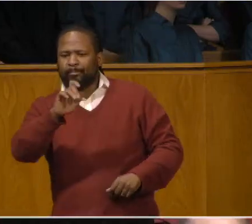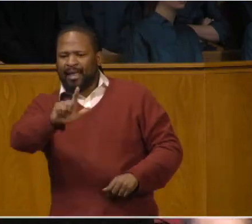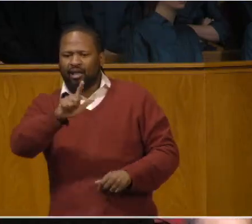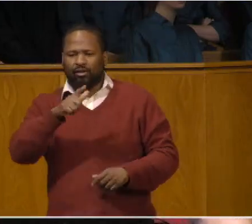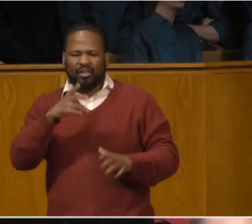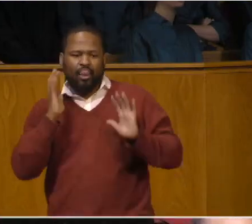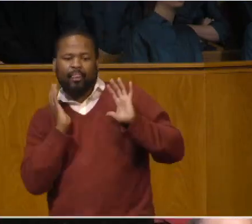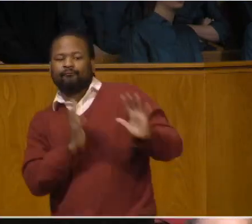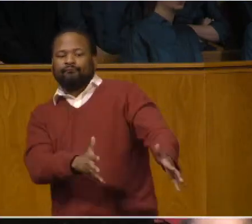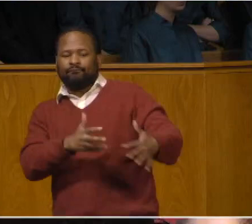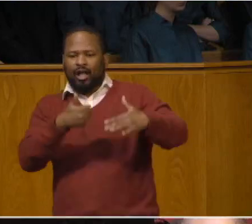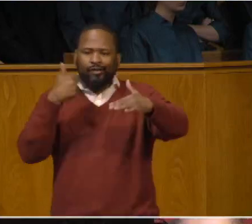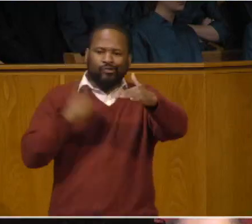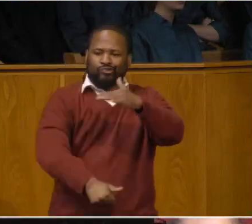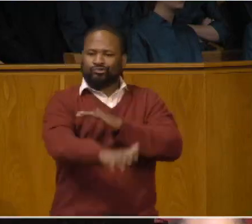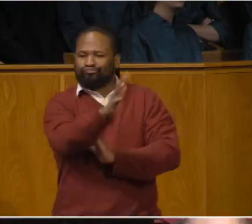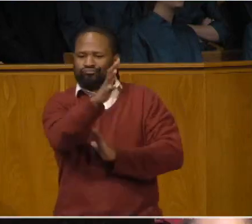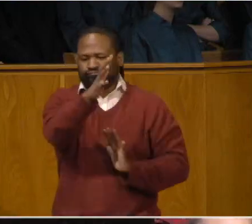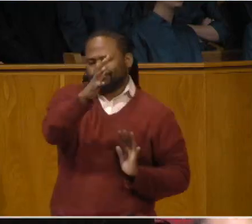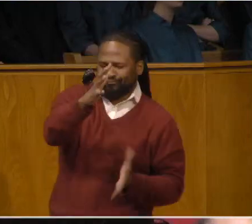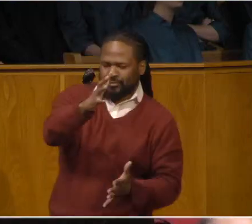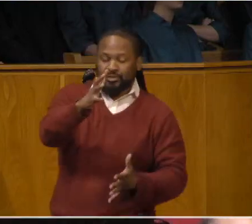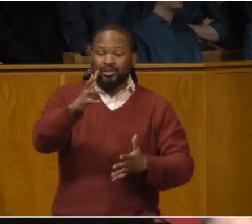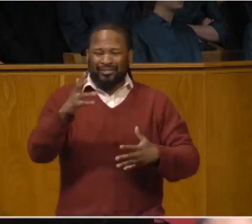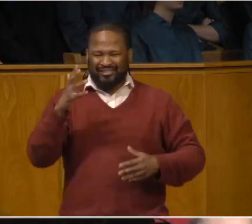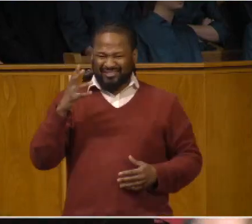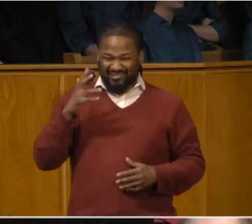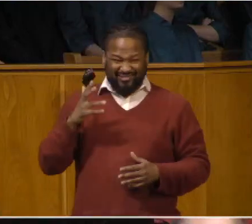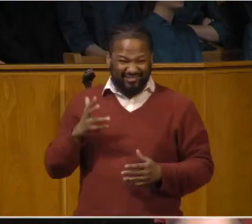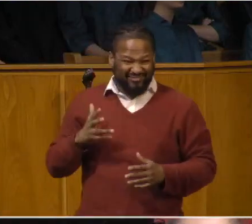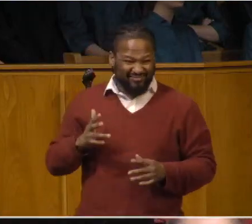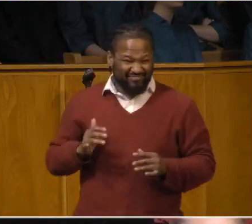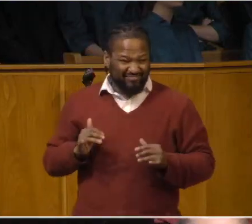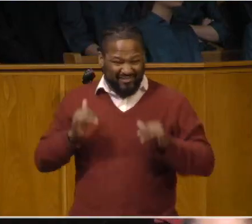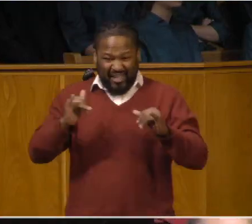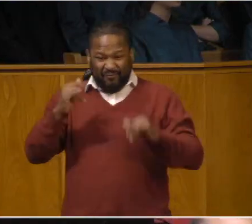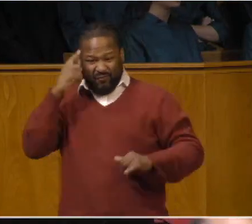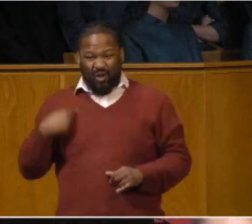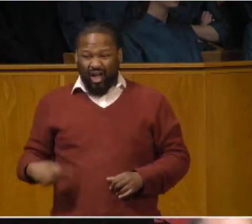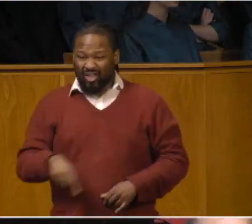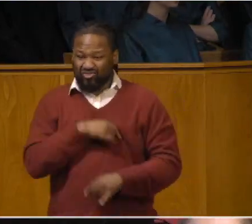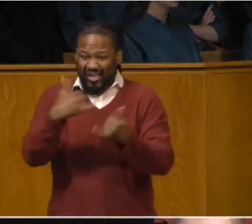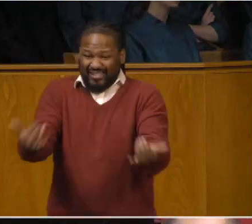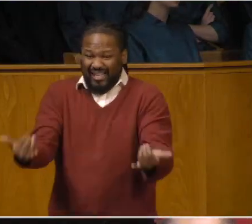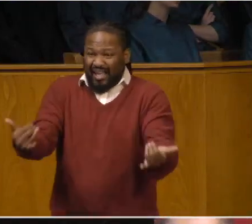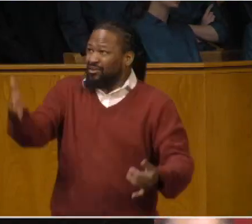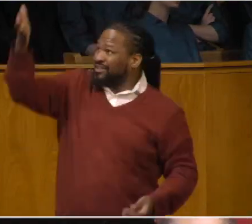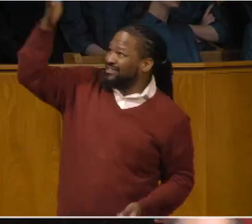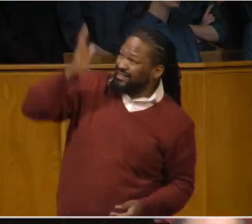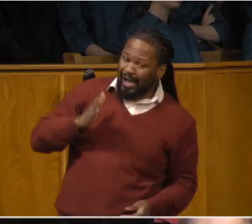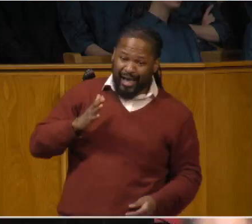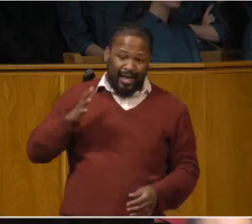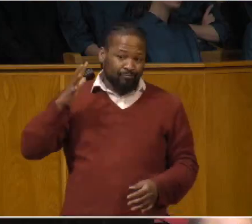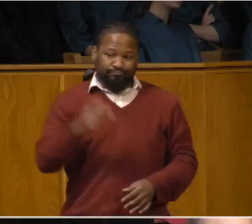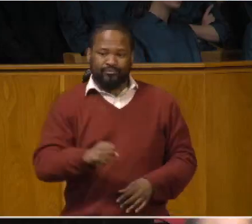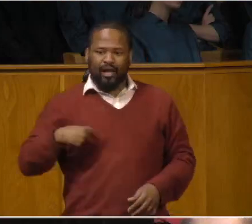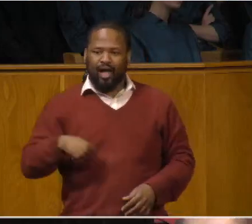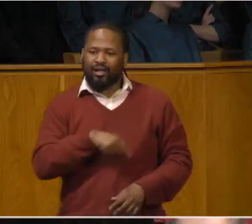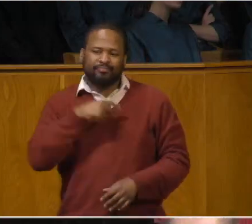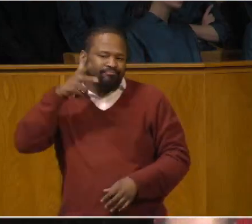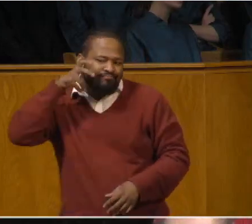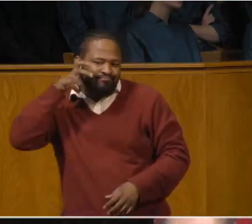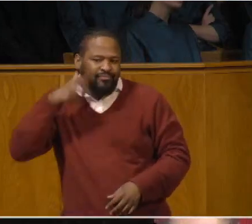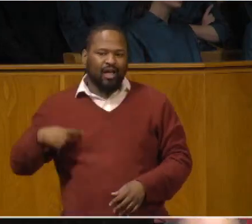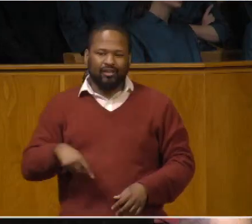hears us right here and right now. Even in the pit, even in the wilderness, even on the